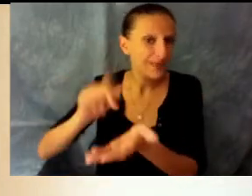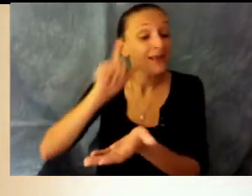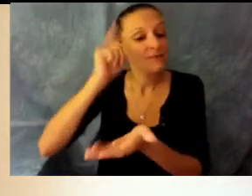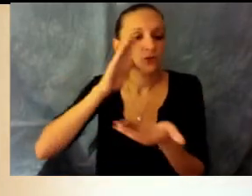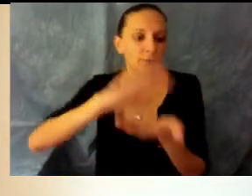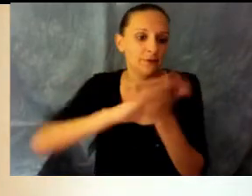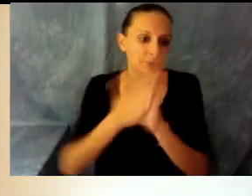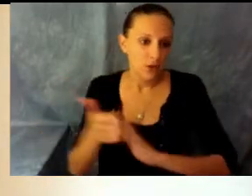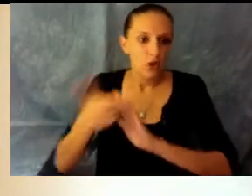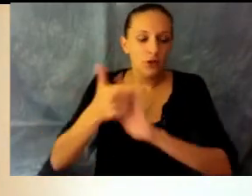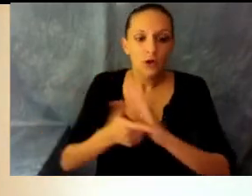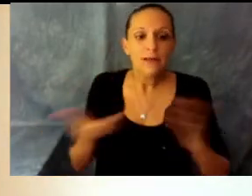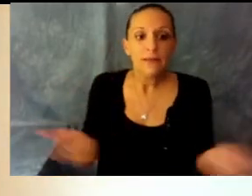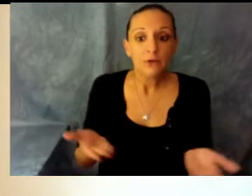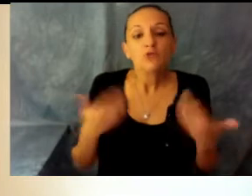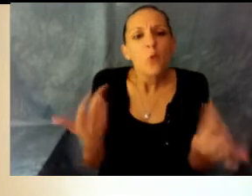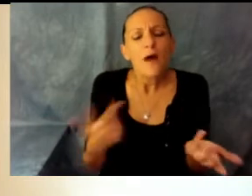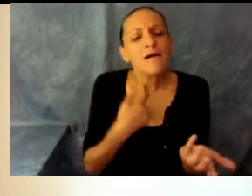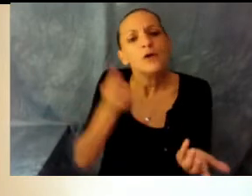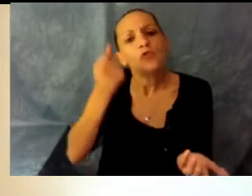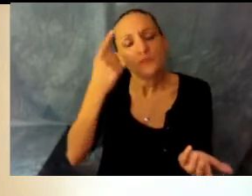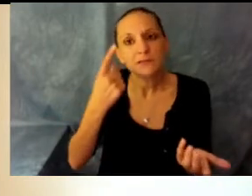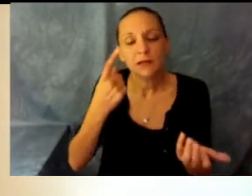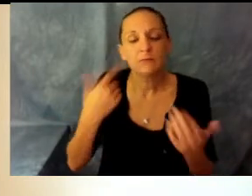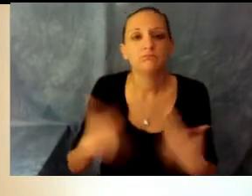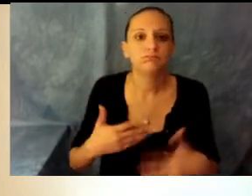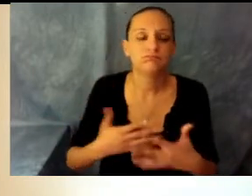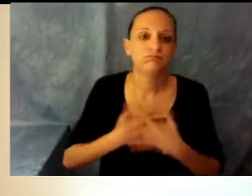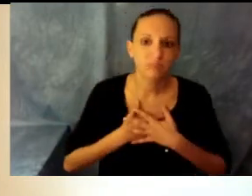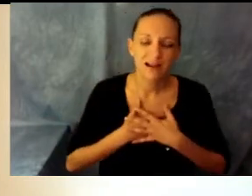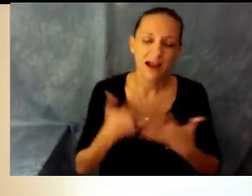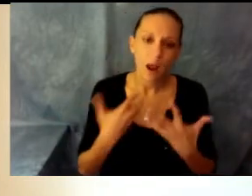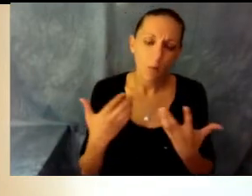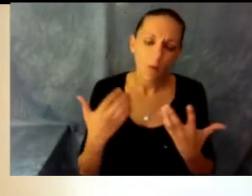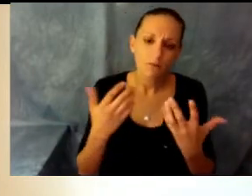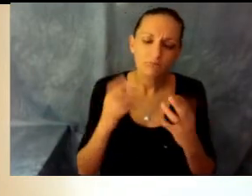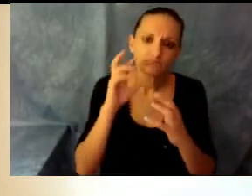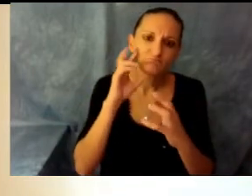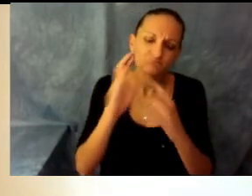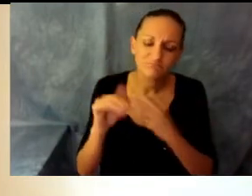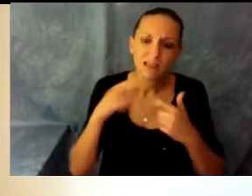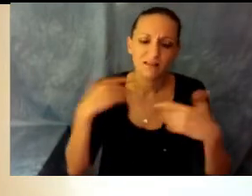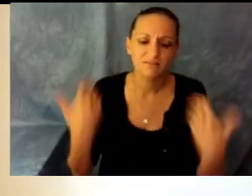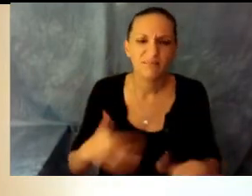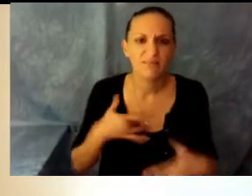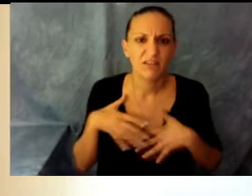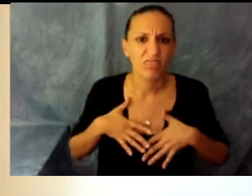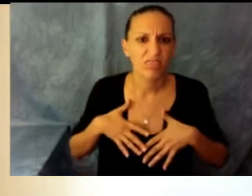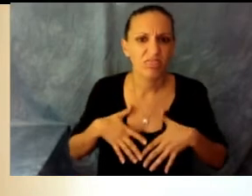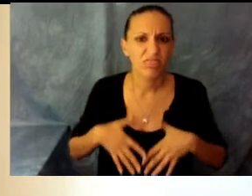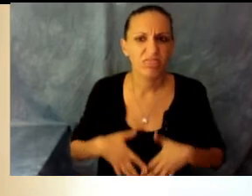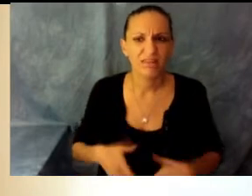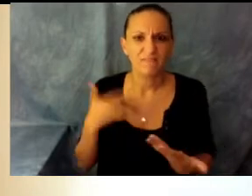here. So I understand the heaviness, and I want to hold space for that. This feels dark. It feels like we're